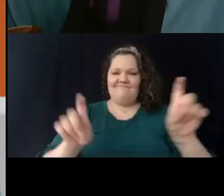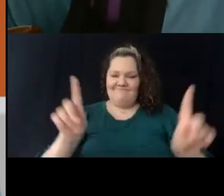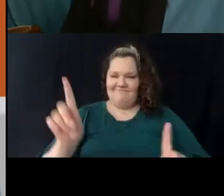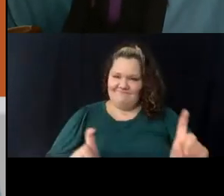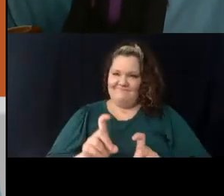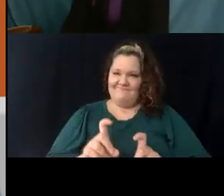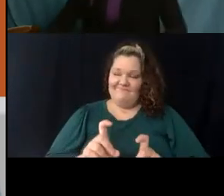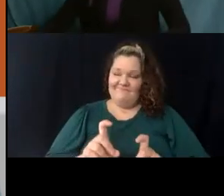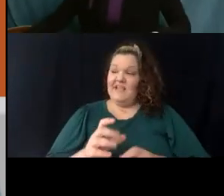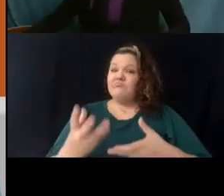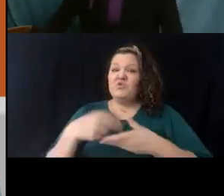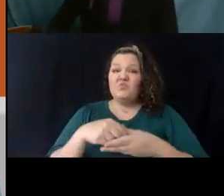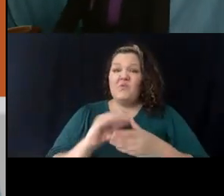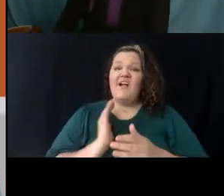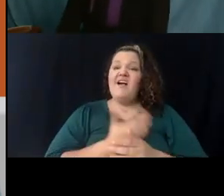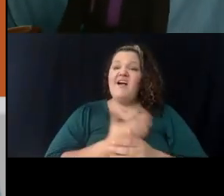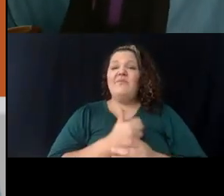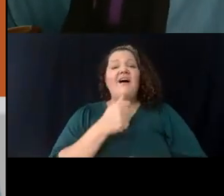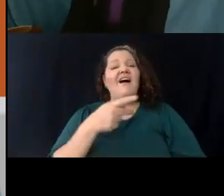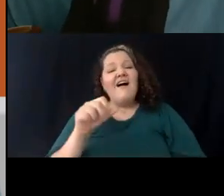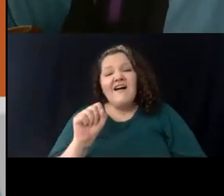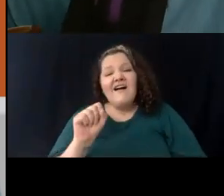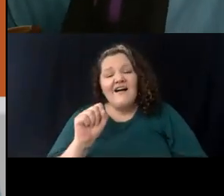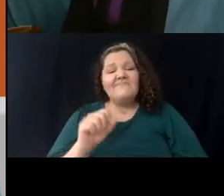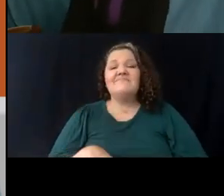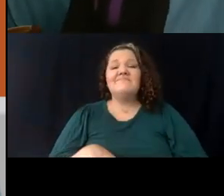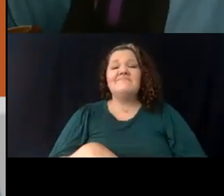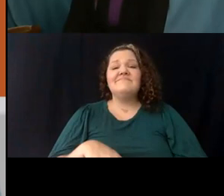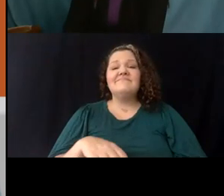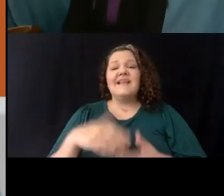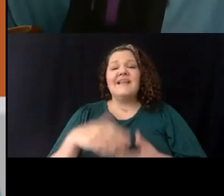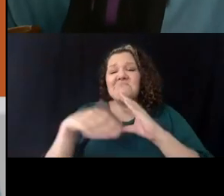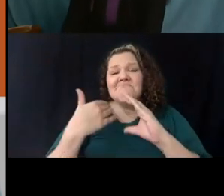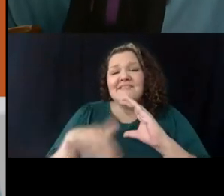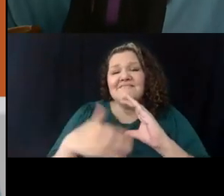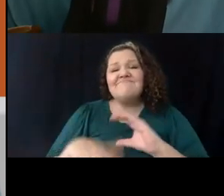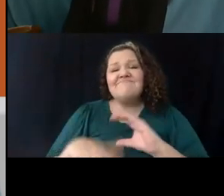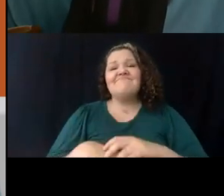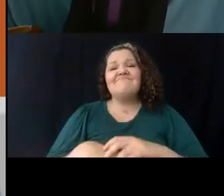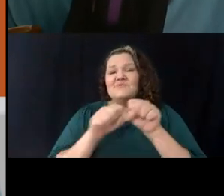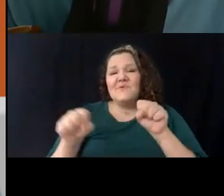of people who are moving from country to country and still trying to learn the language of that country.